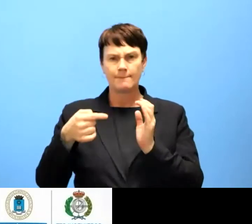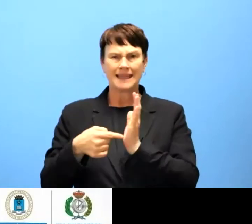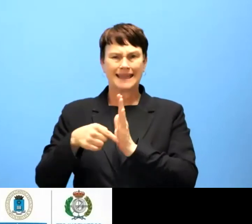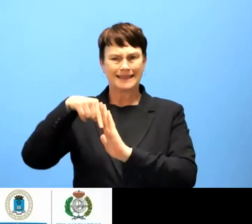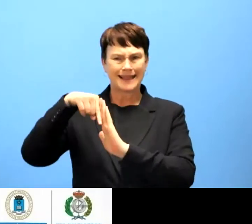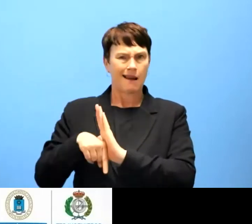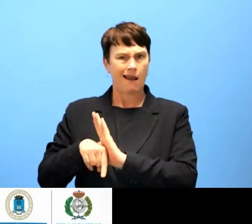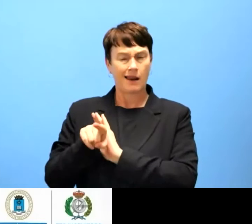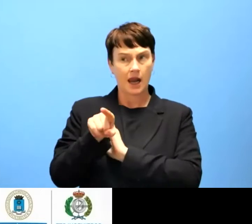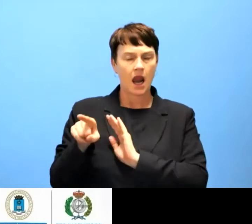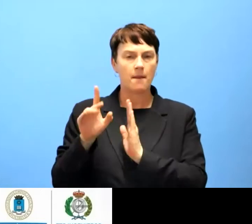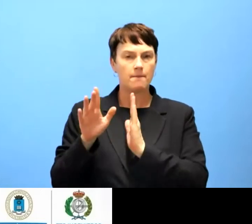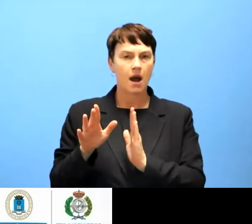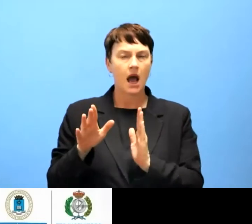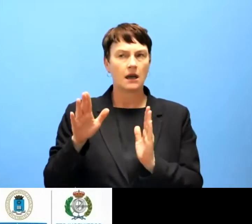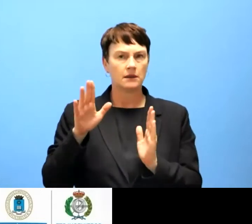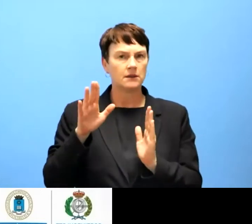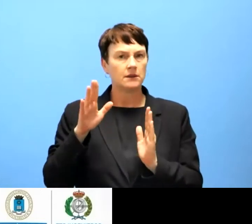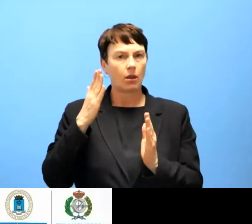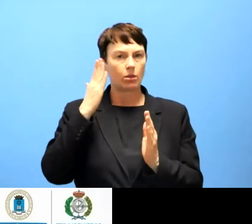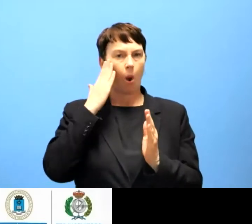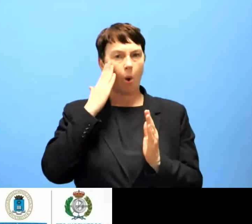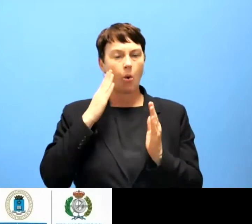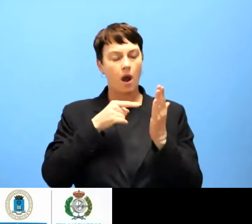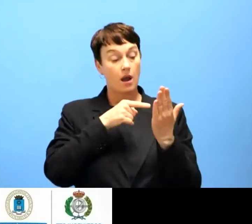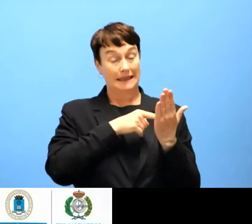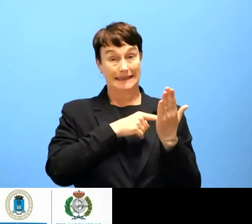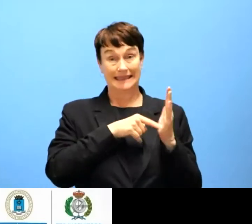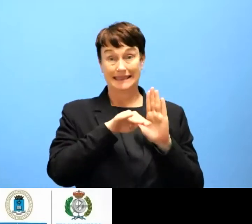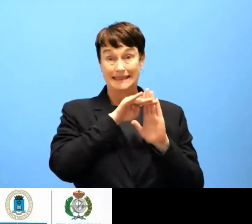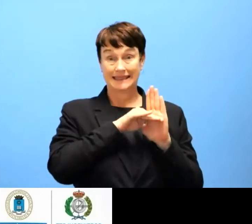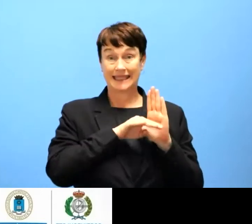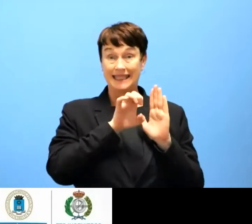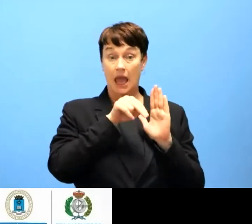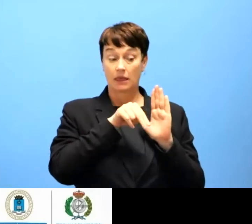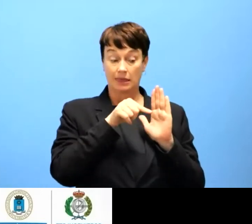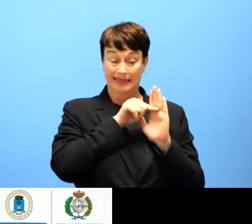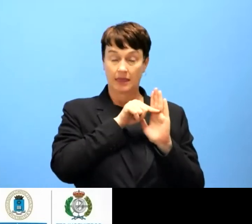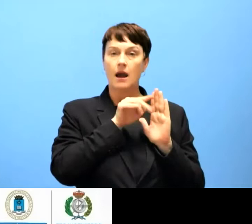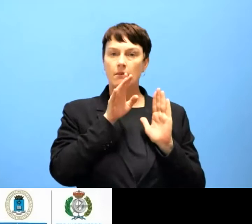parts of the EN apply, and then this additional layer that Aurélien also said, how could we test